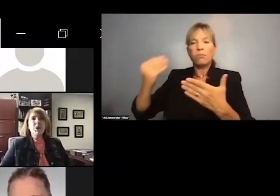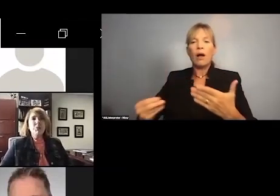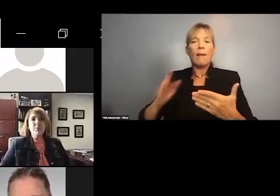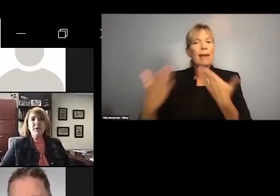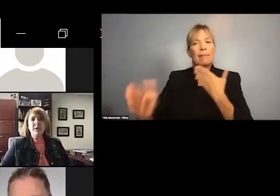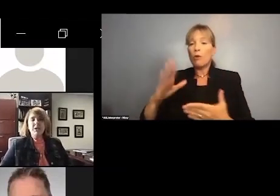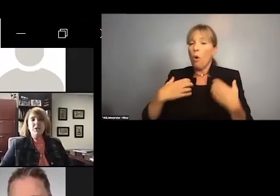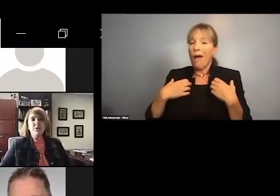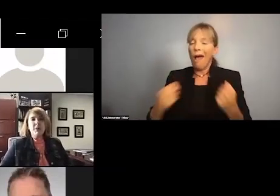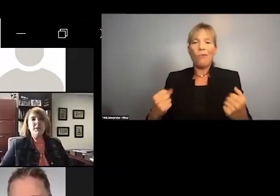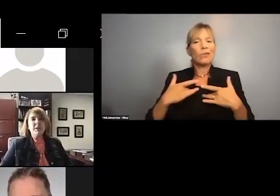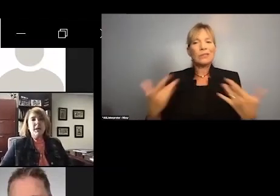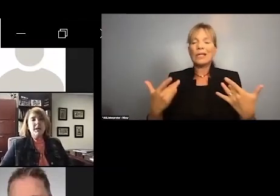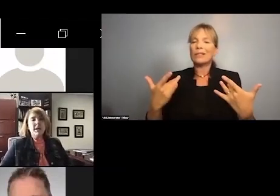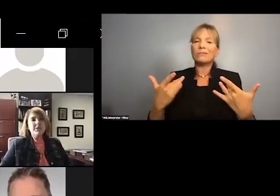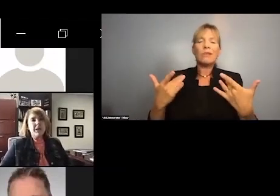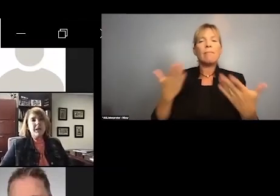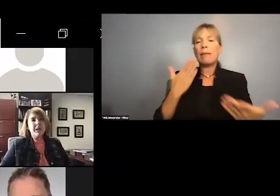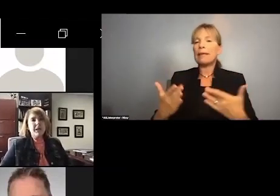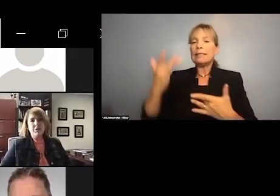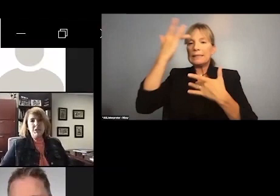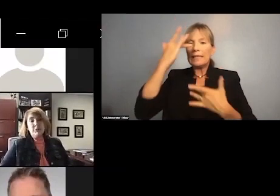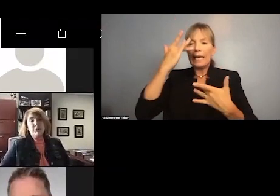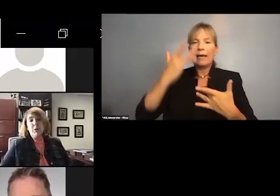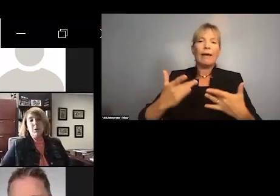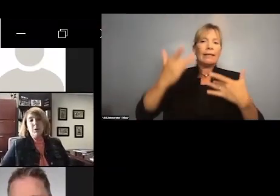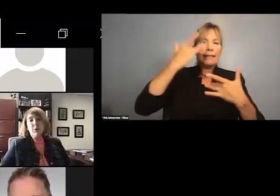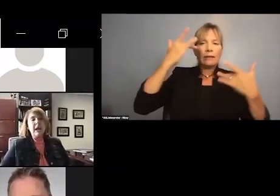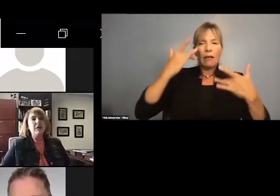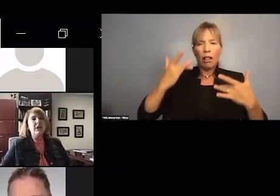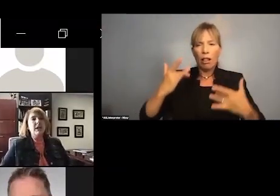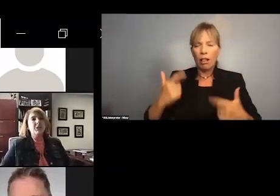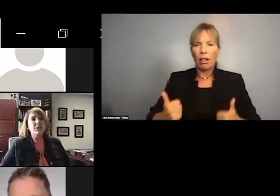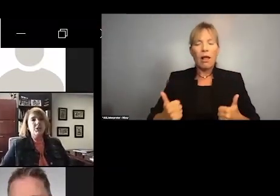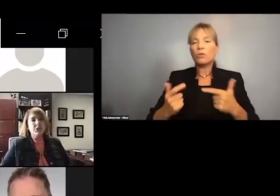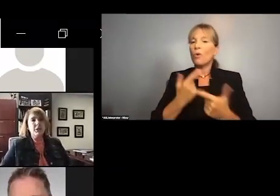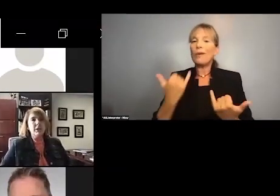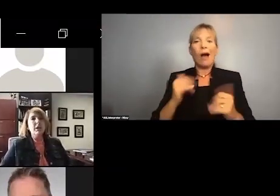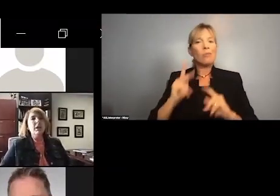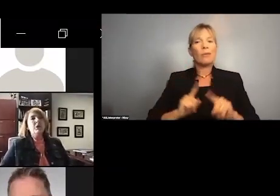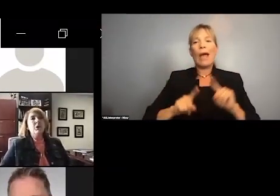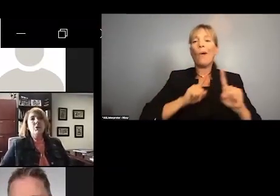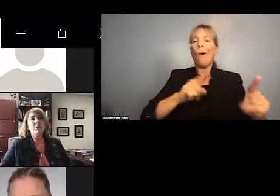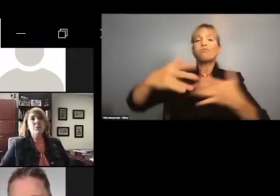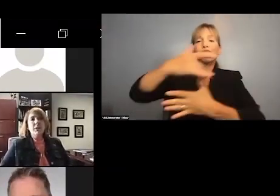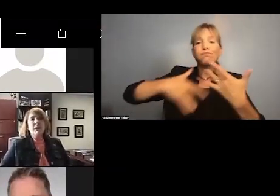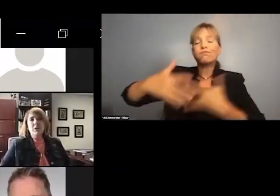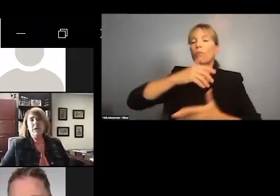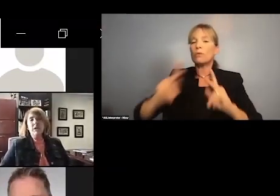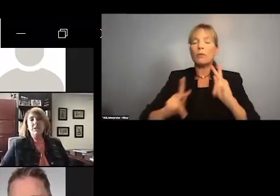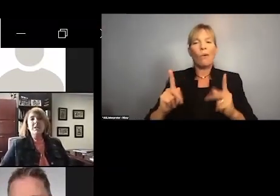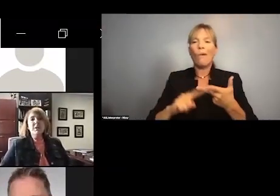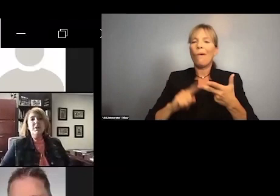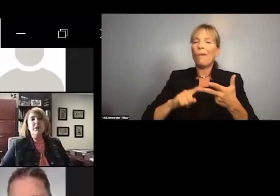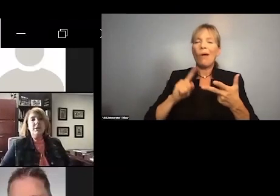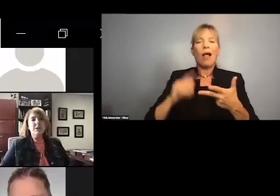and medical comorbidities. So there may be decline in health status that prevents people from going out and engaging socially. Decreased mobility